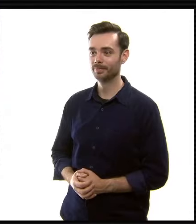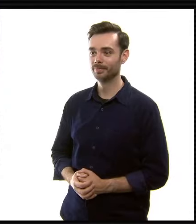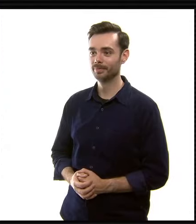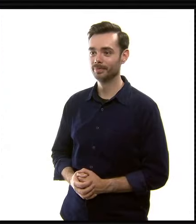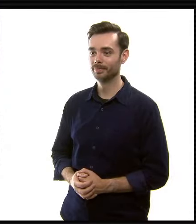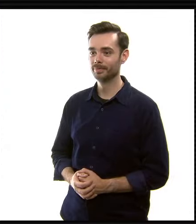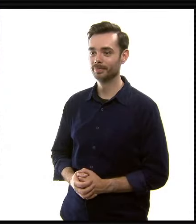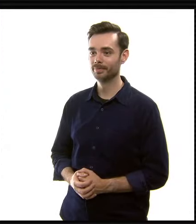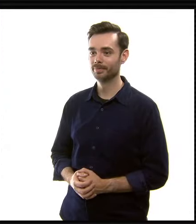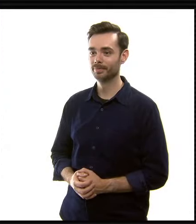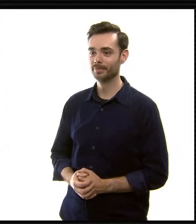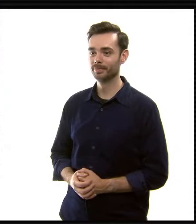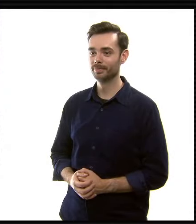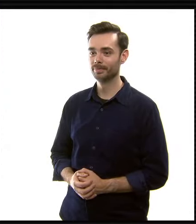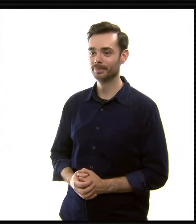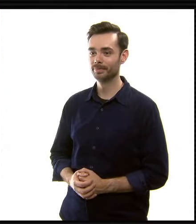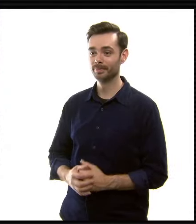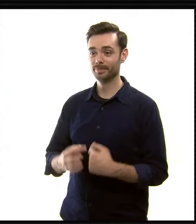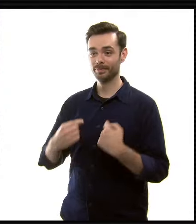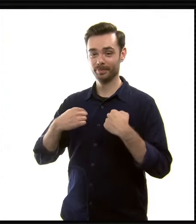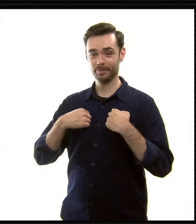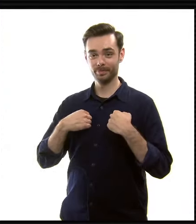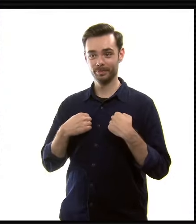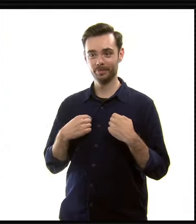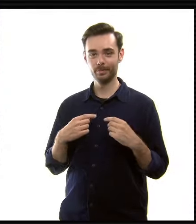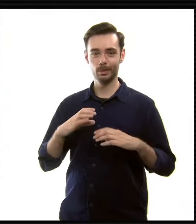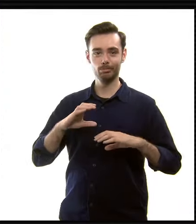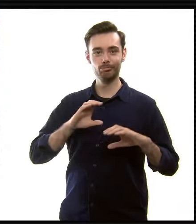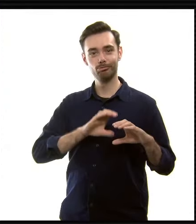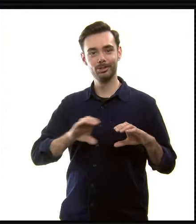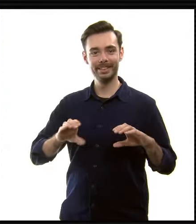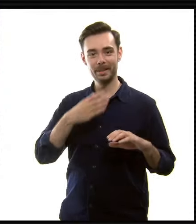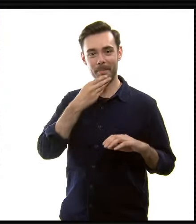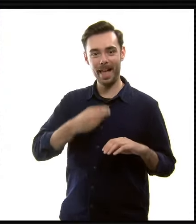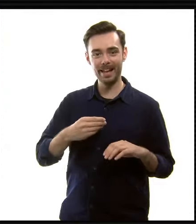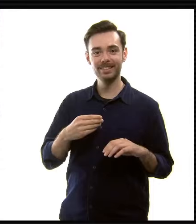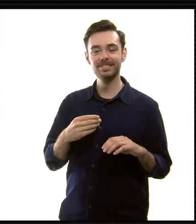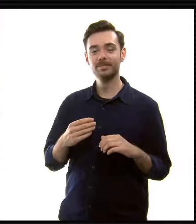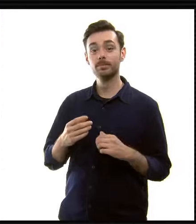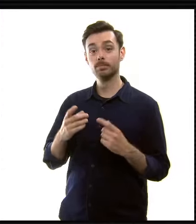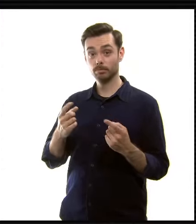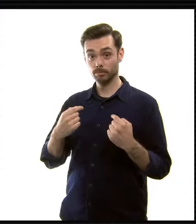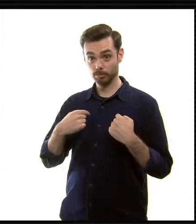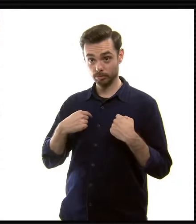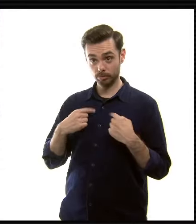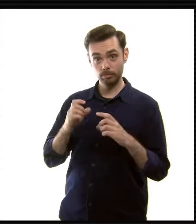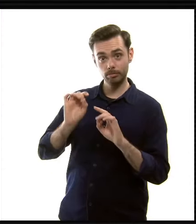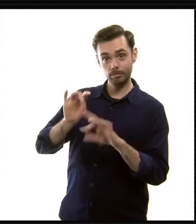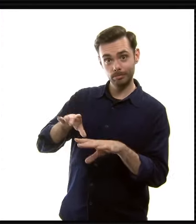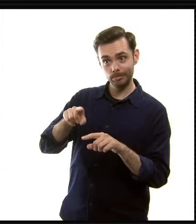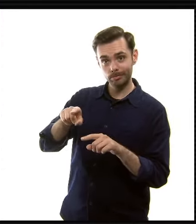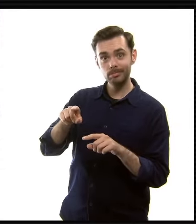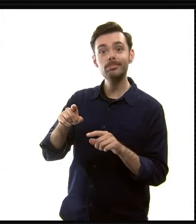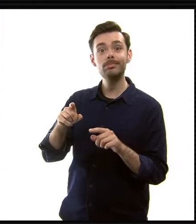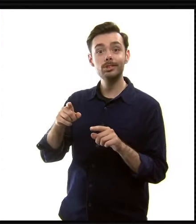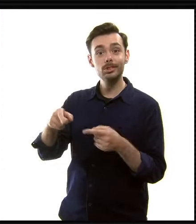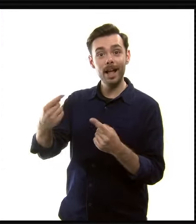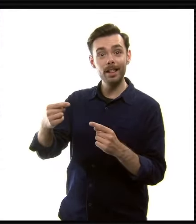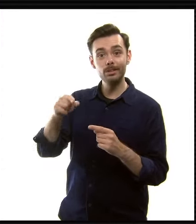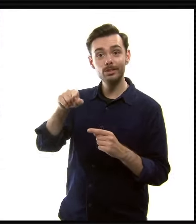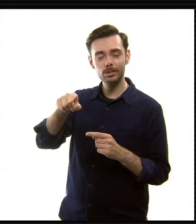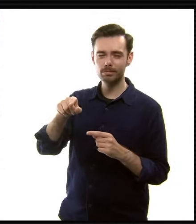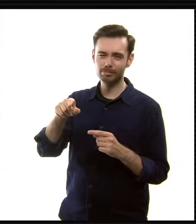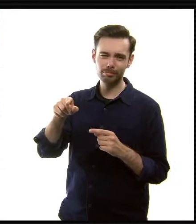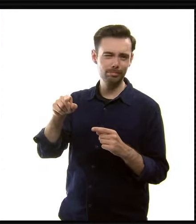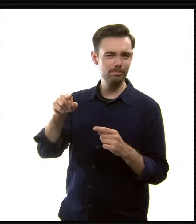Hello, Brickman here from LEGO Masters Australia. So, Will Arnett set you a challenge, and guess what? You smashed it. But I think my